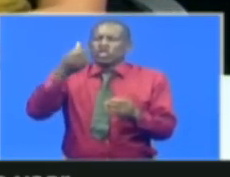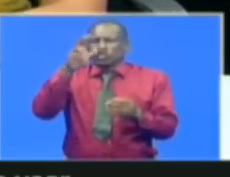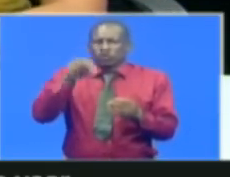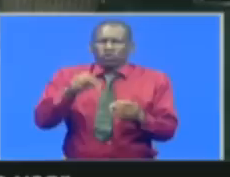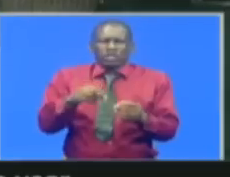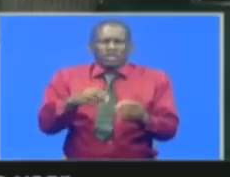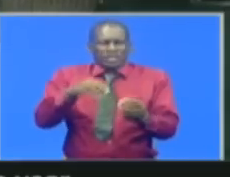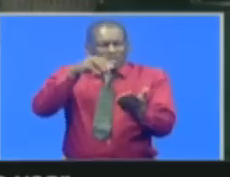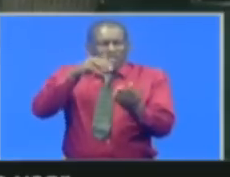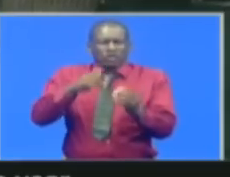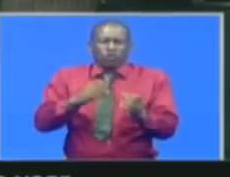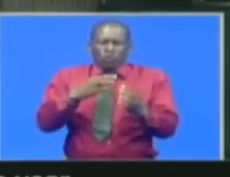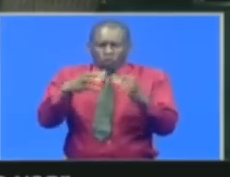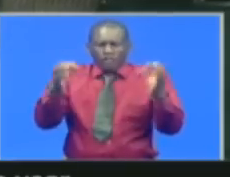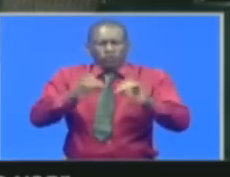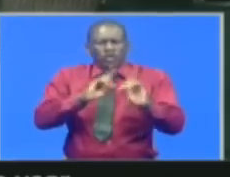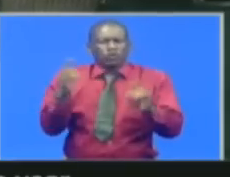verdict.